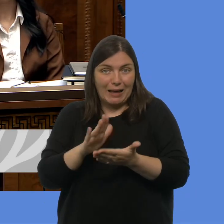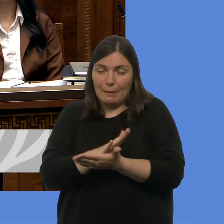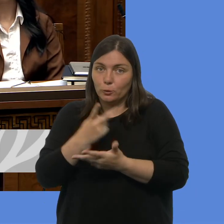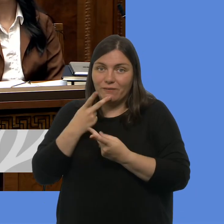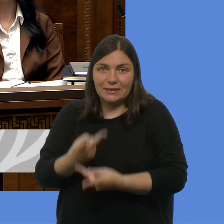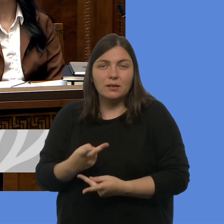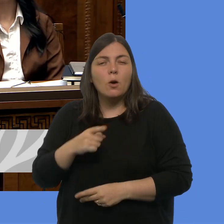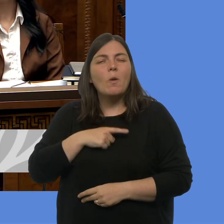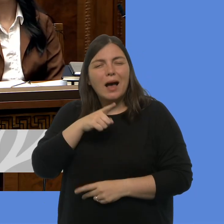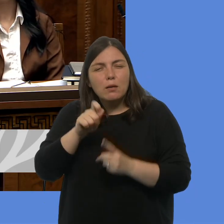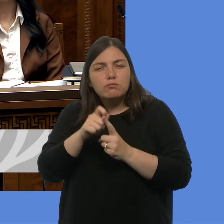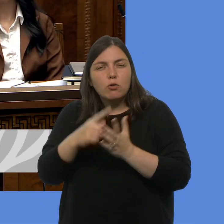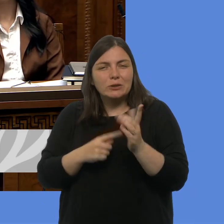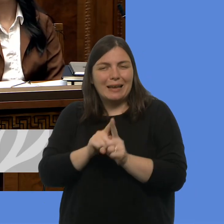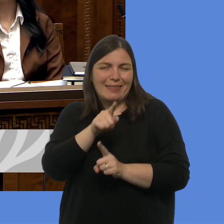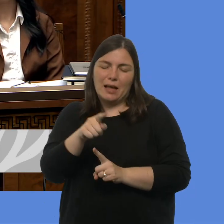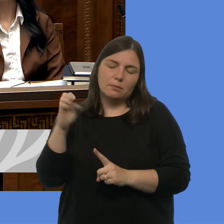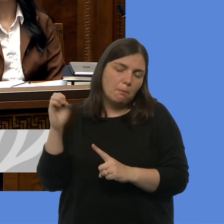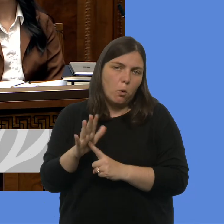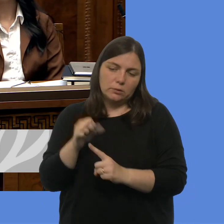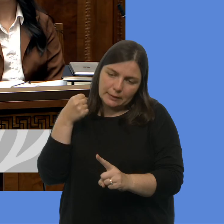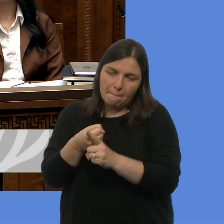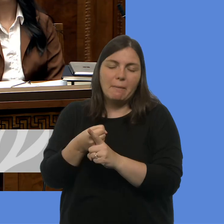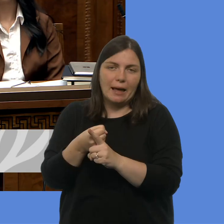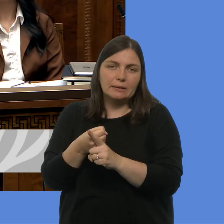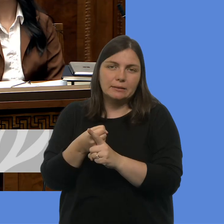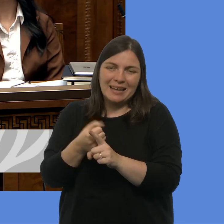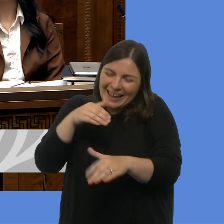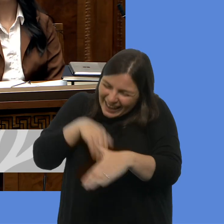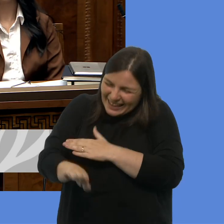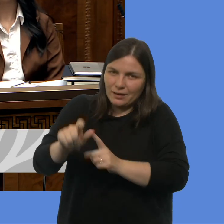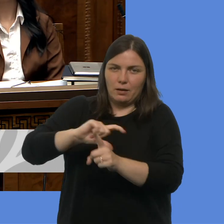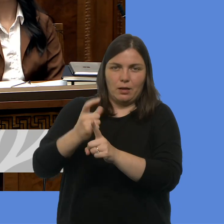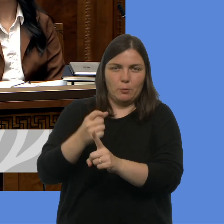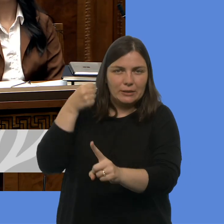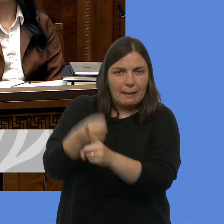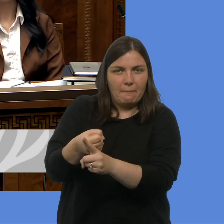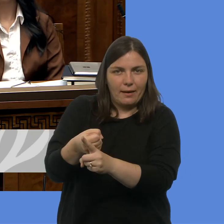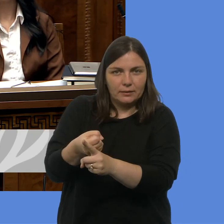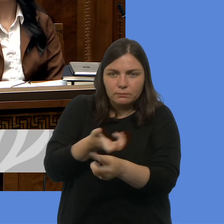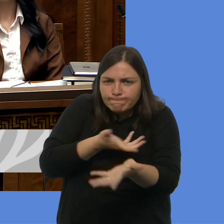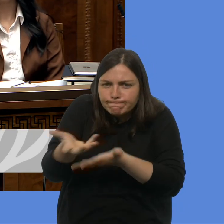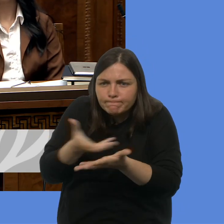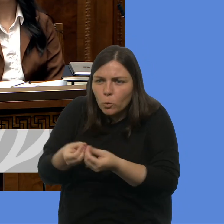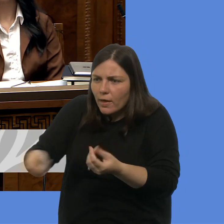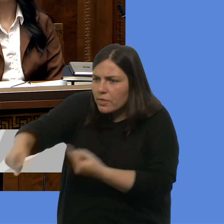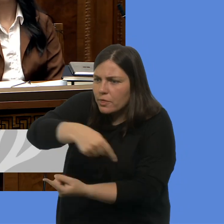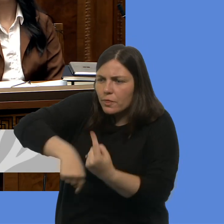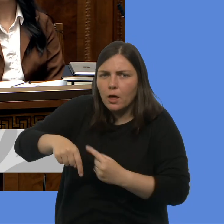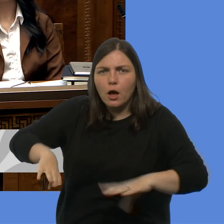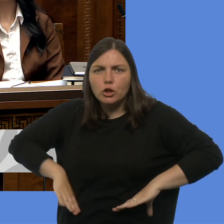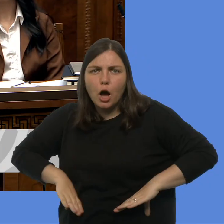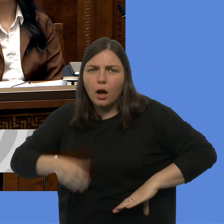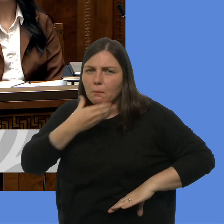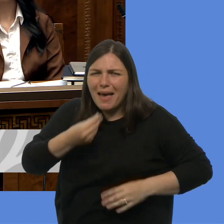it's those projects that are actually making a real difference. It's getting right into the heart of a community. It's talking to those young guys about their role in this